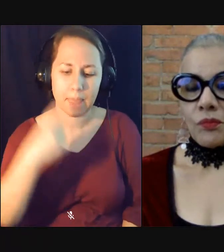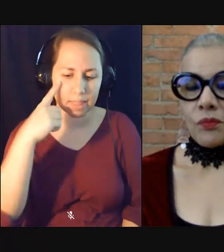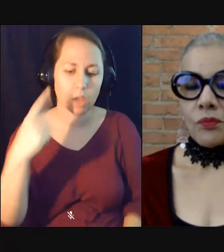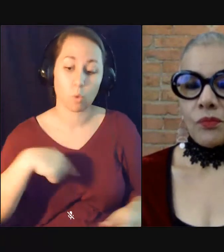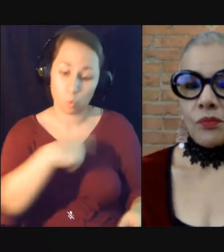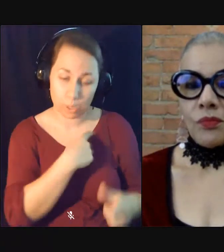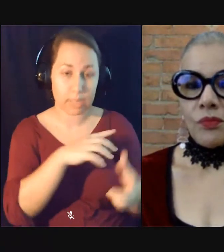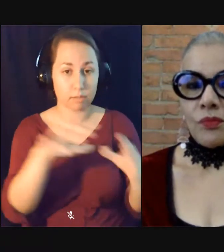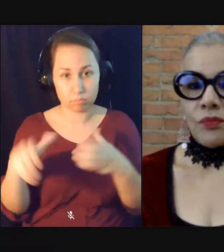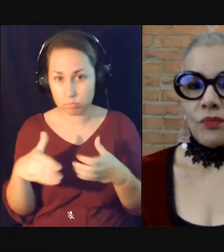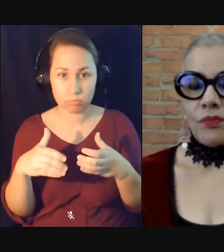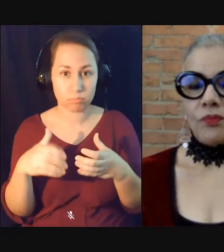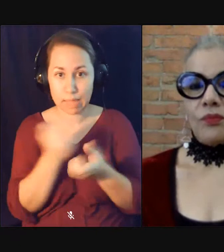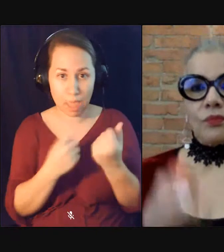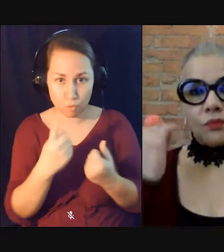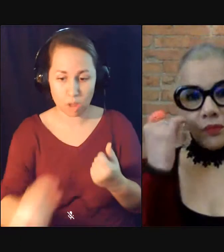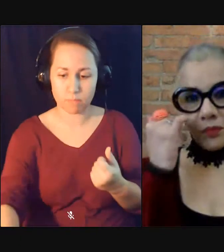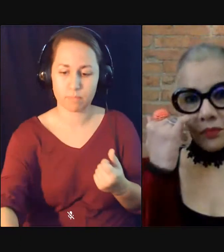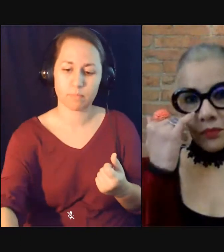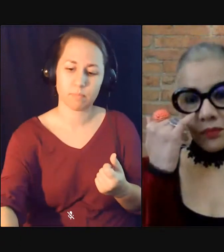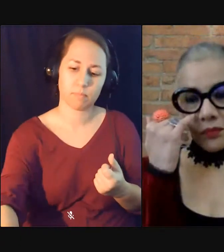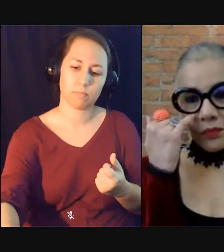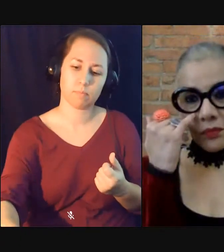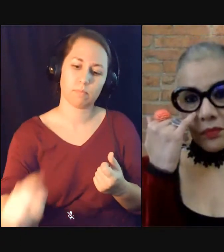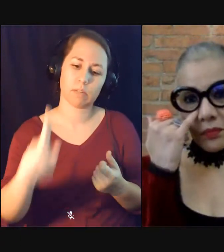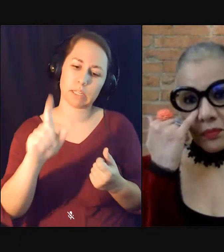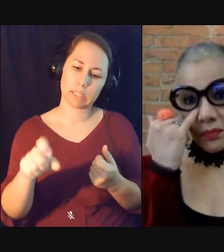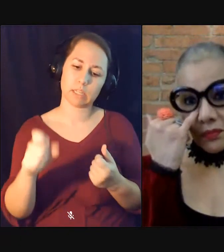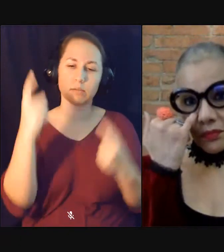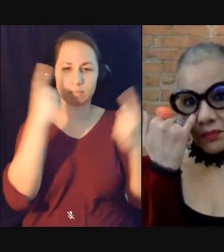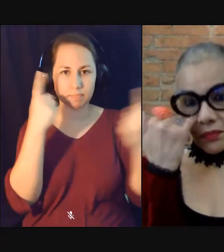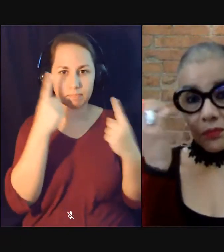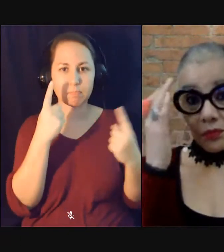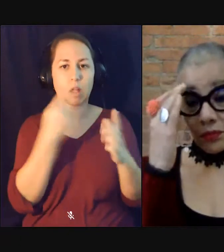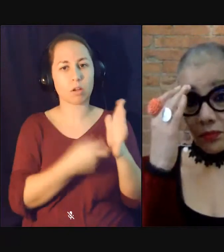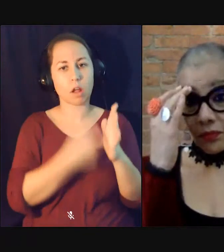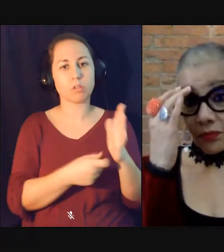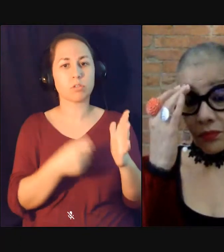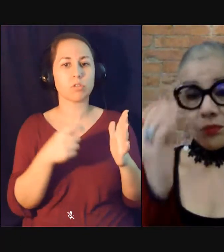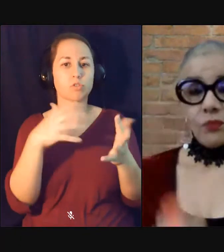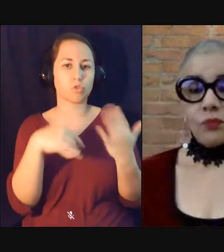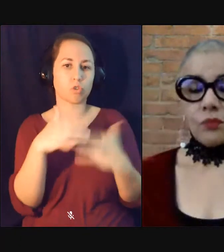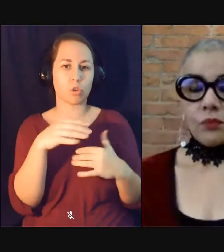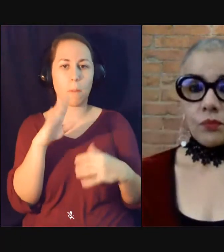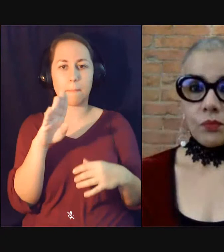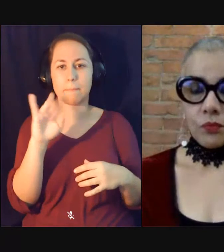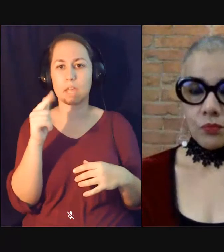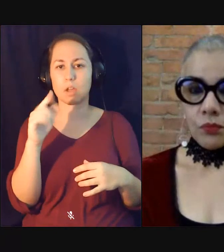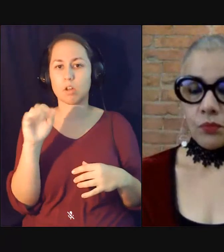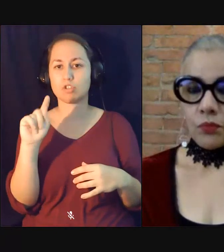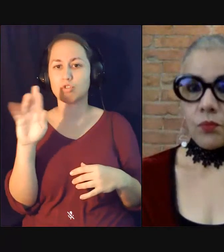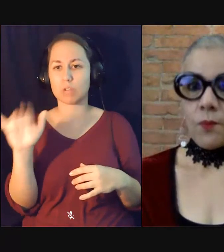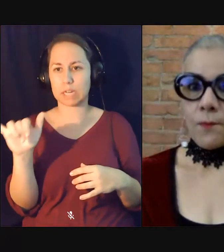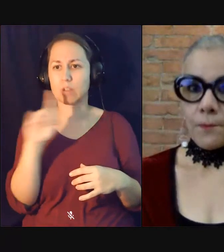collective, as everybody, need to reimpose the social cost of bigotry. It has eroded over the past 5 years of